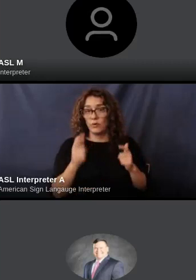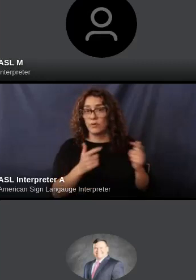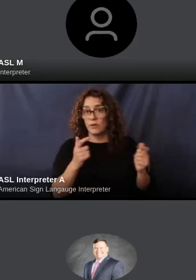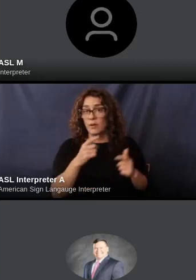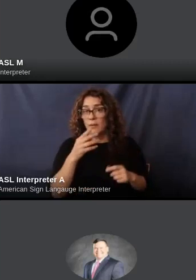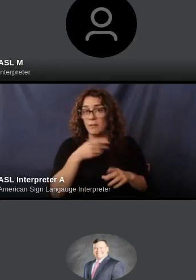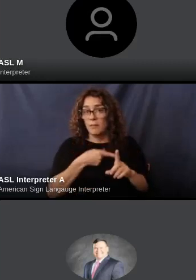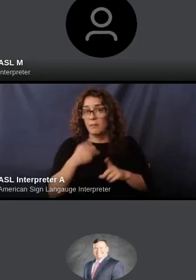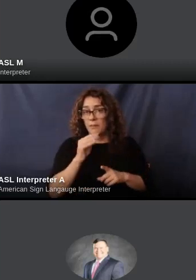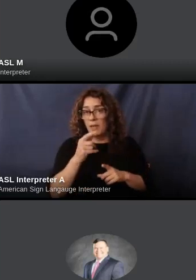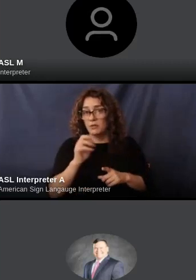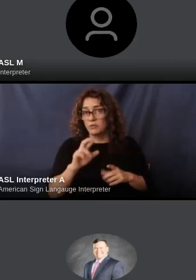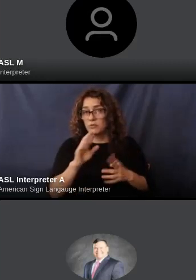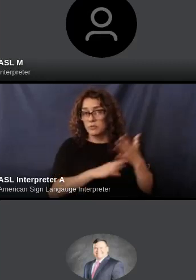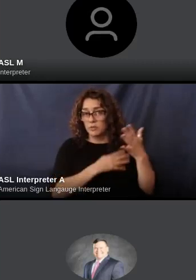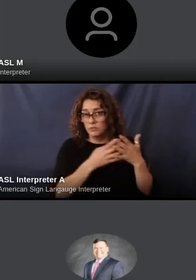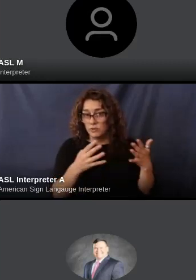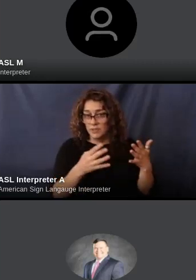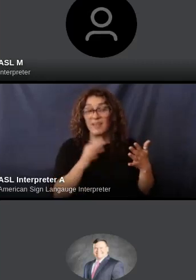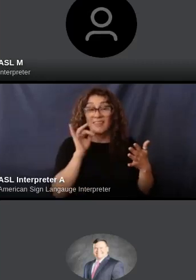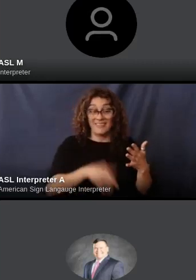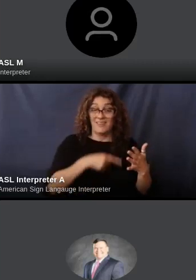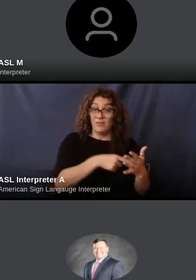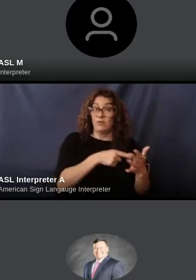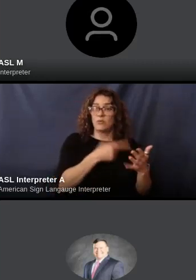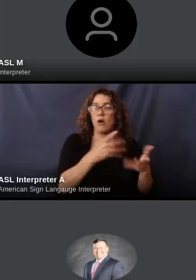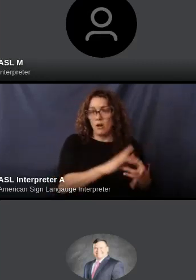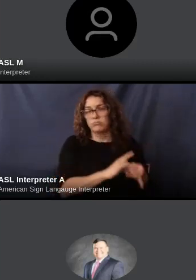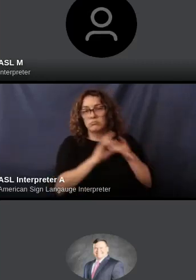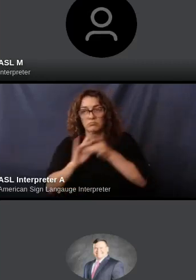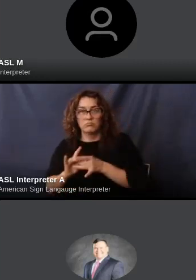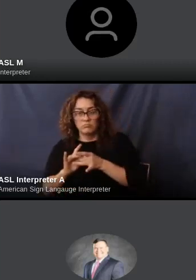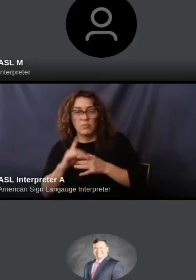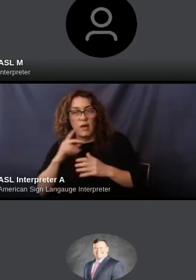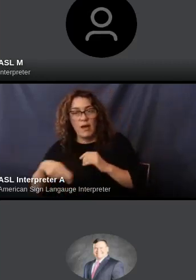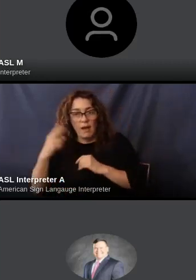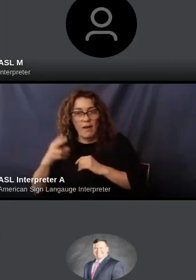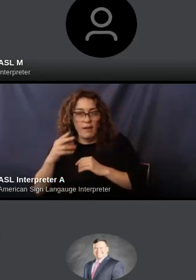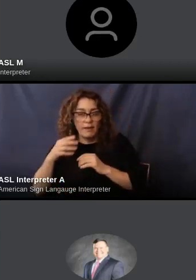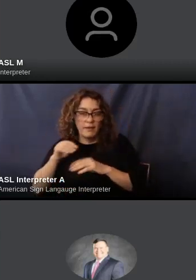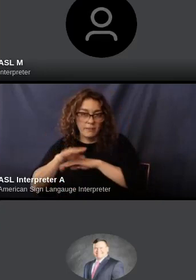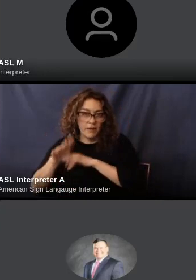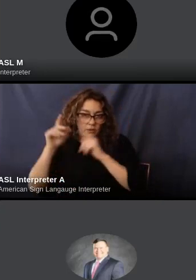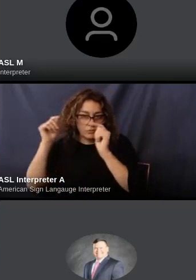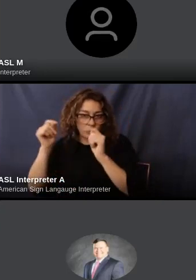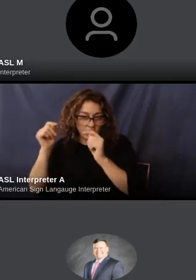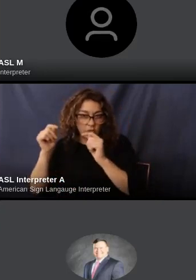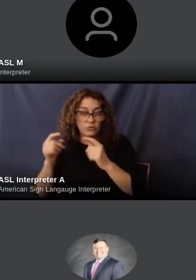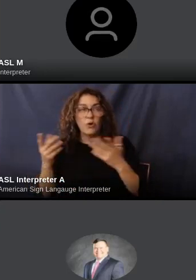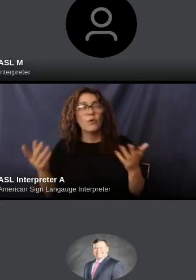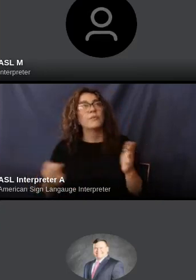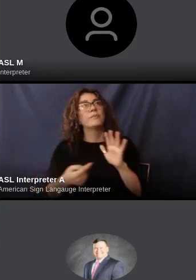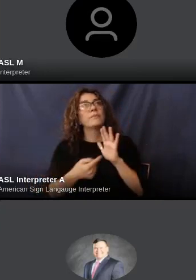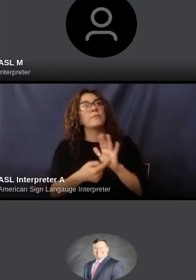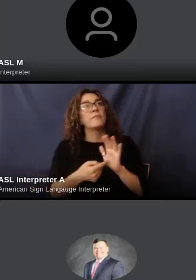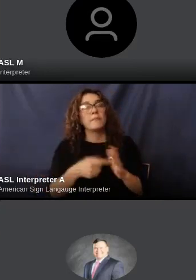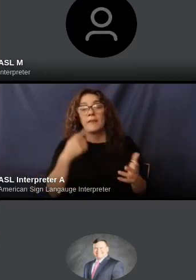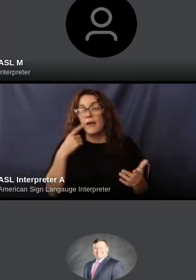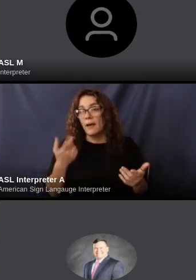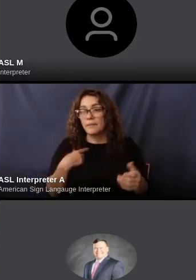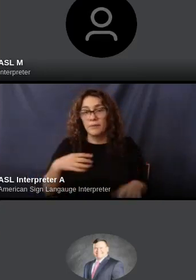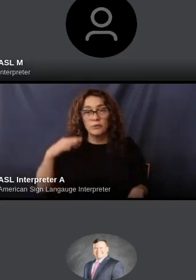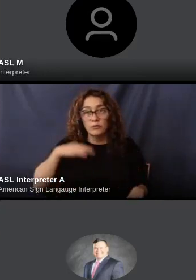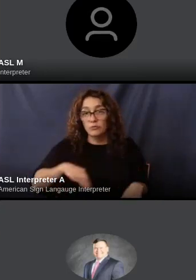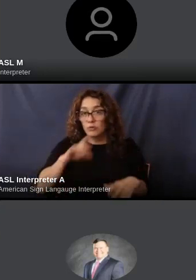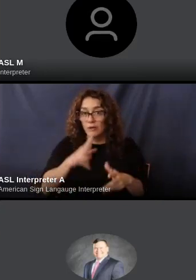are built on the idea of high impact tutoring. And so again, when we're encountering situations like credit recovery